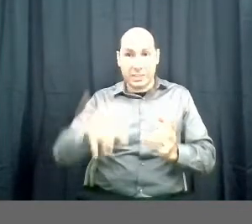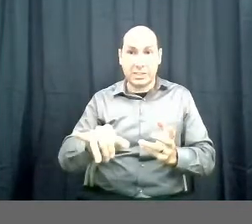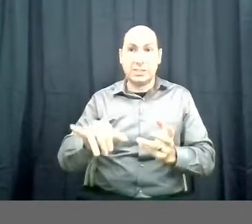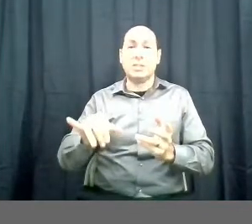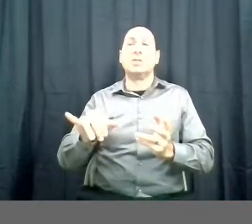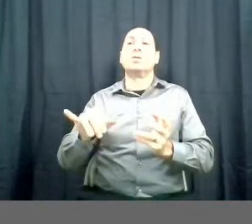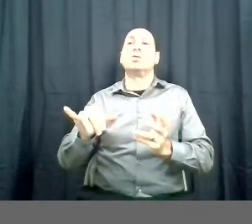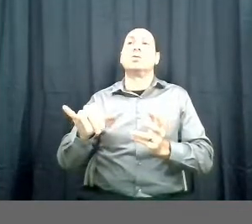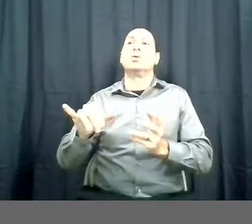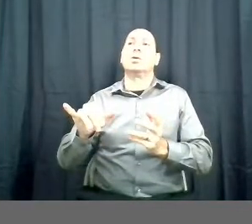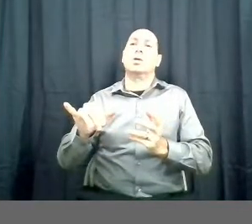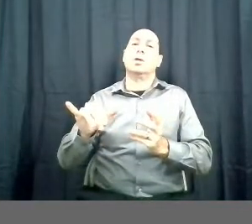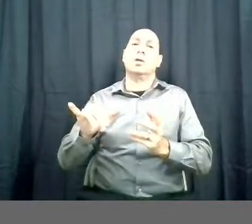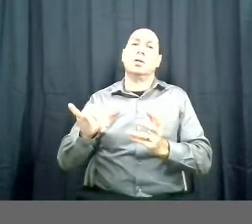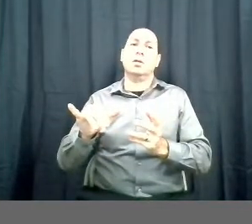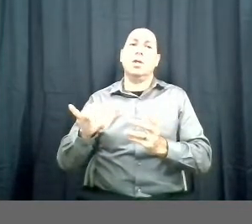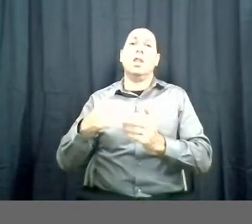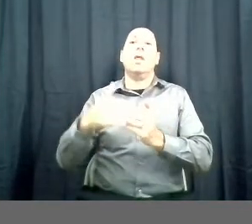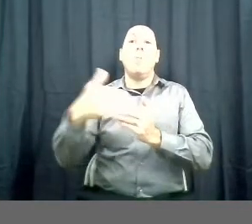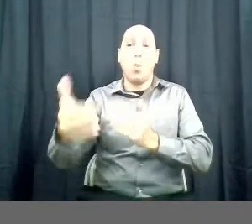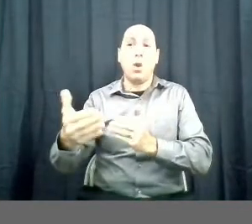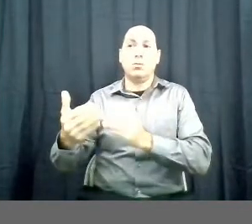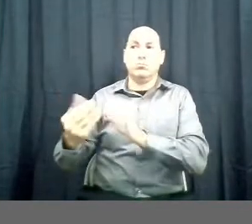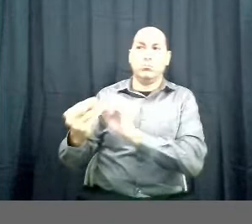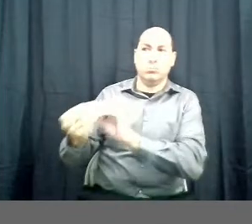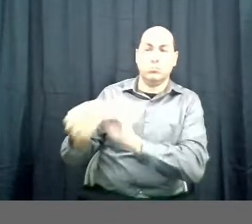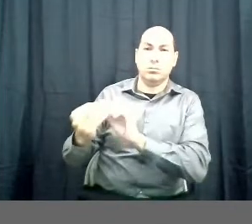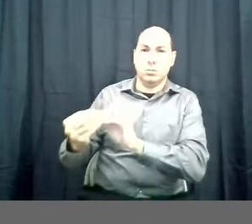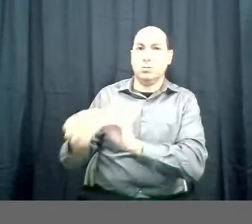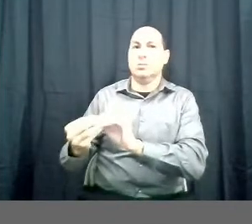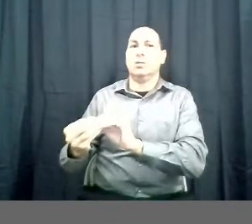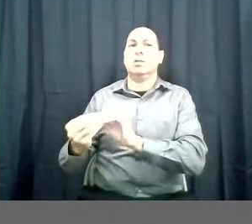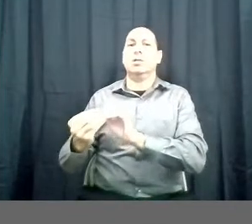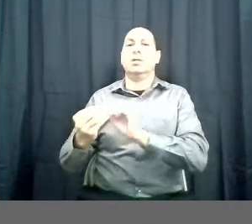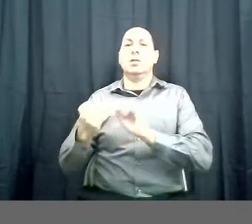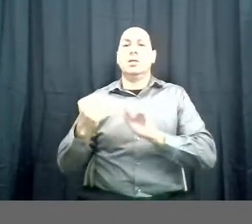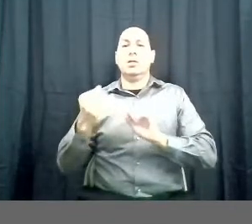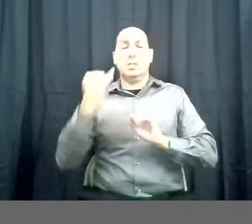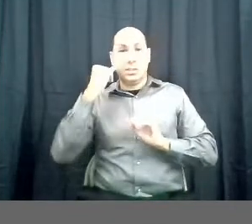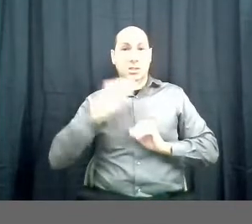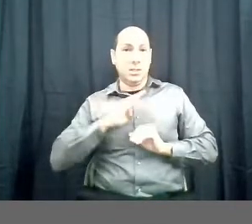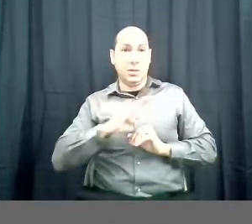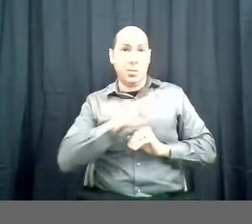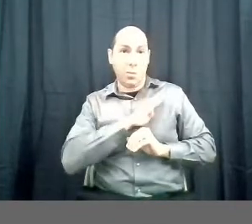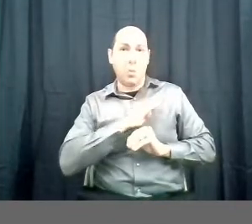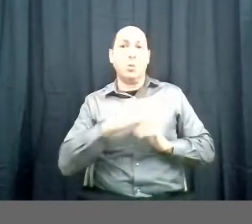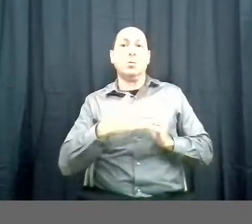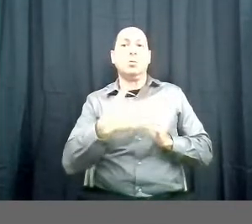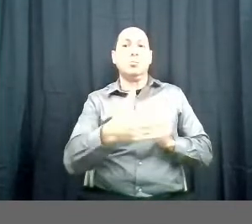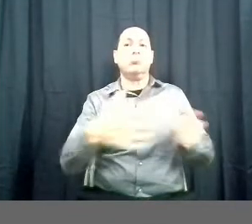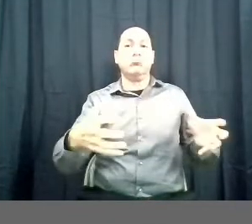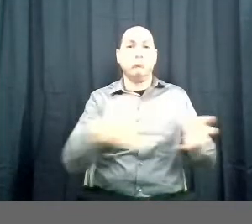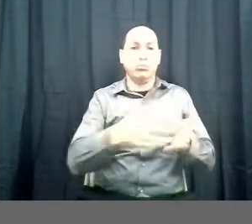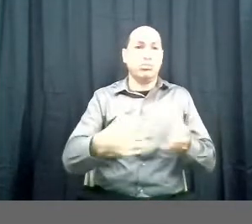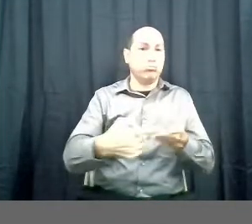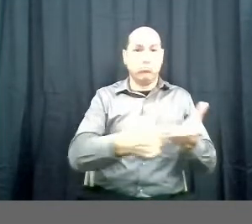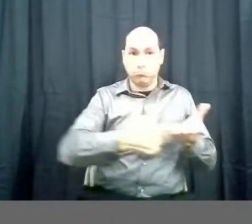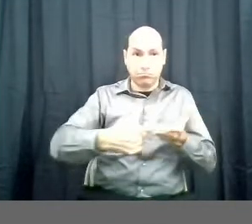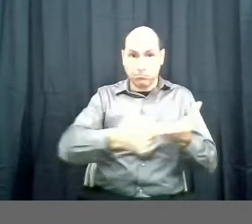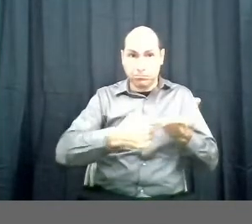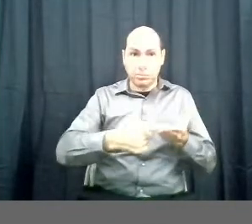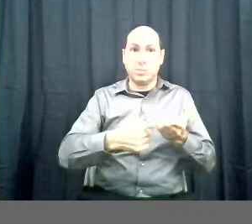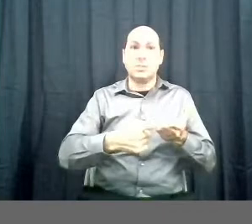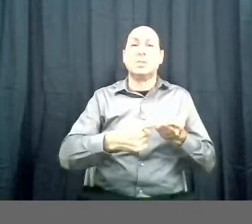vote? And is a subsequent board vote necessary if in the product of negotiations, things land at a different